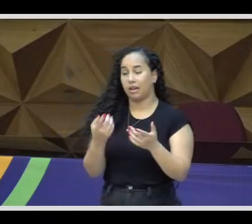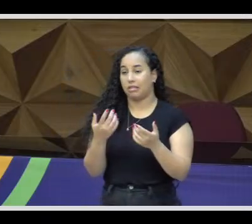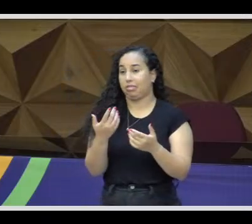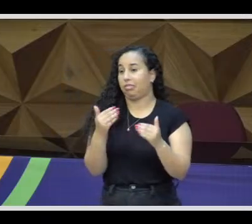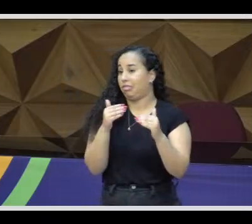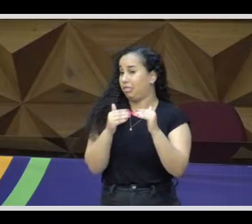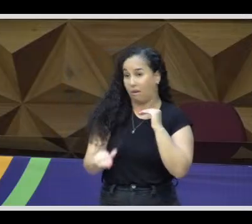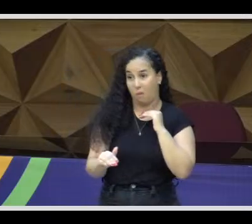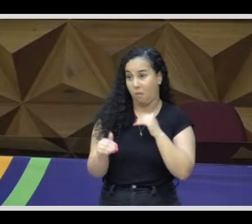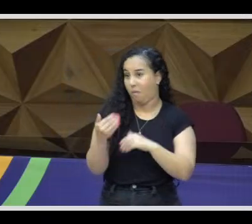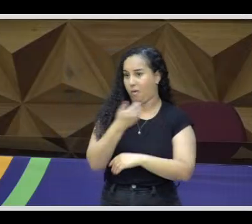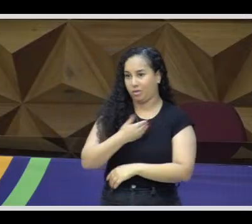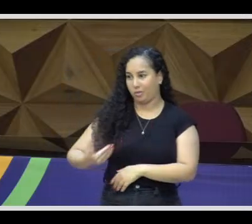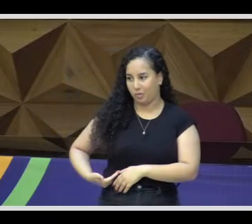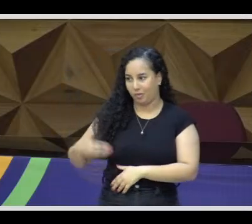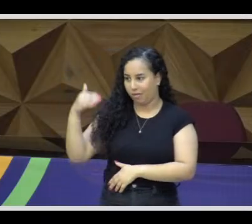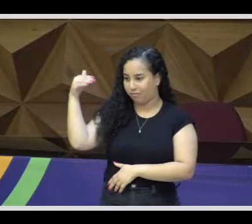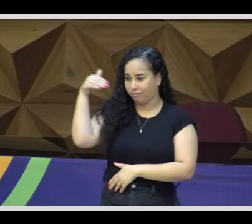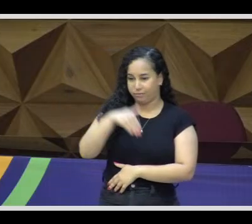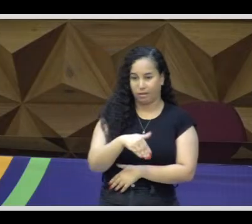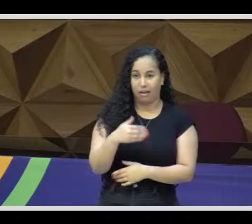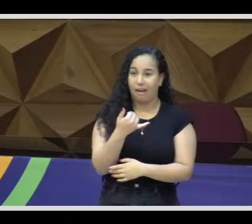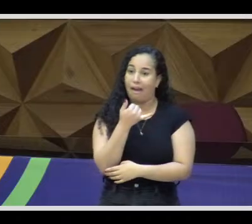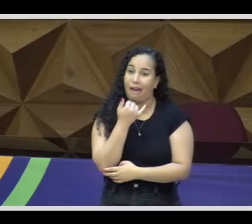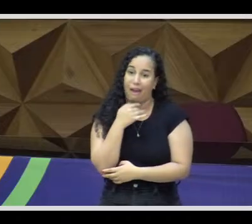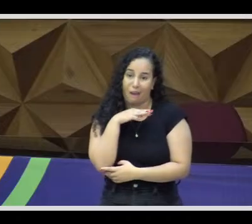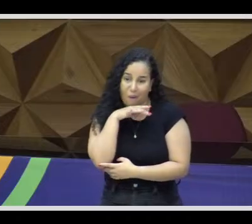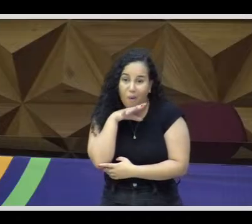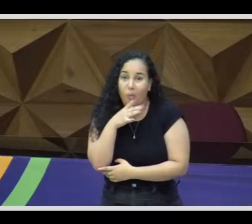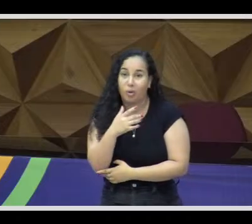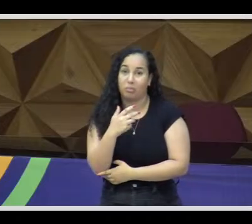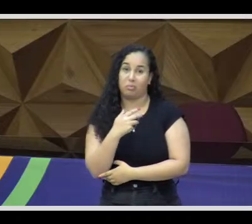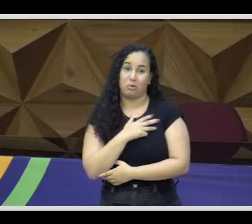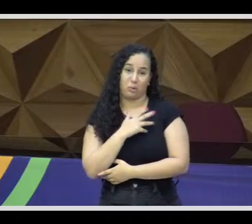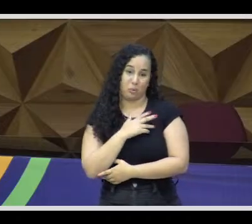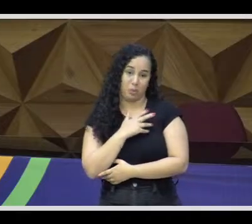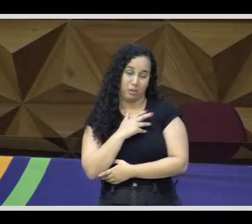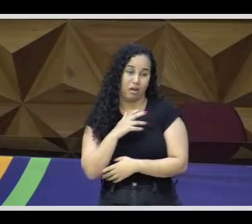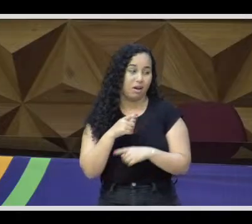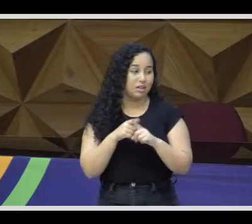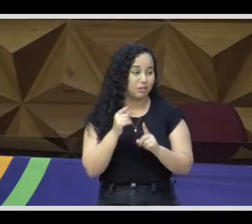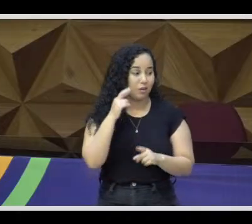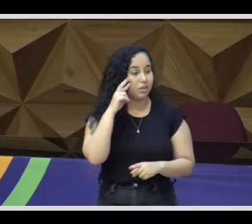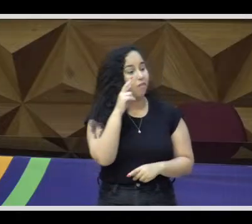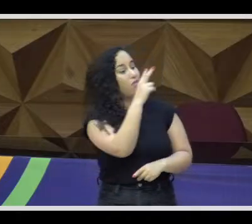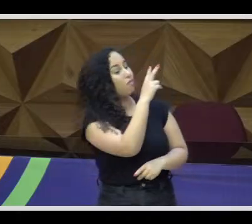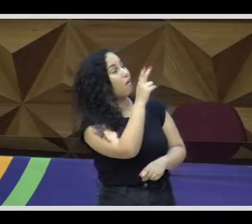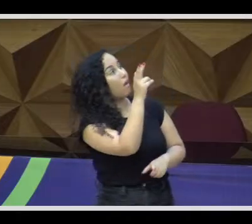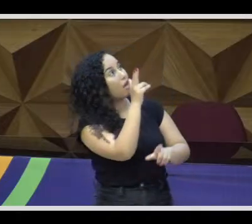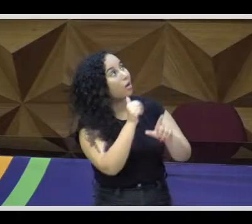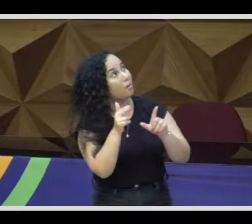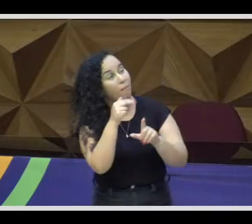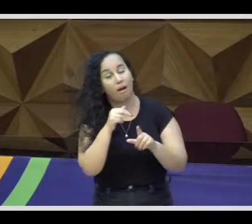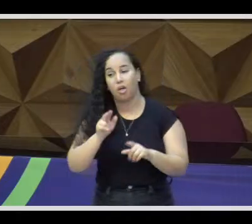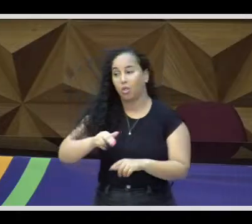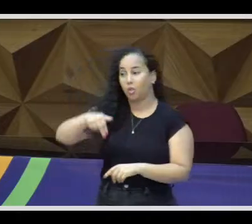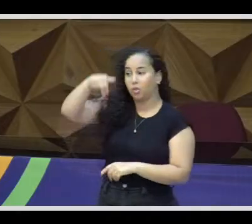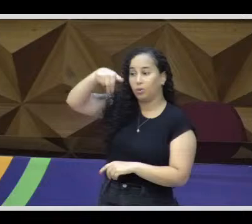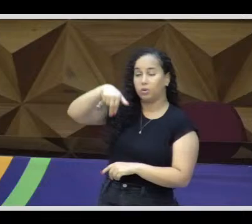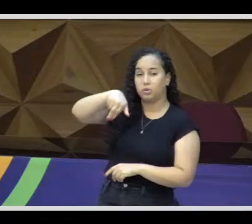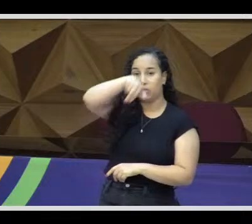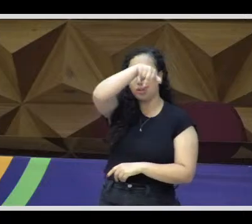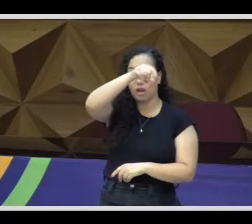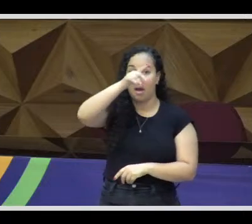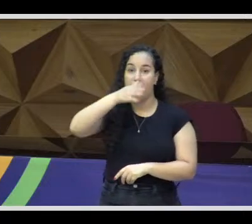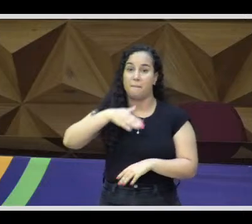approval, it's bad for Lula at this time. If you look in the map, the north and northeast are the